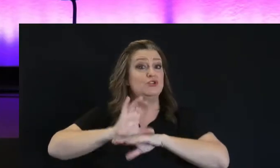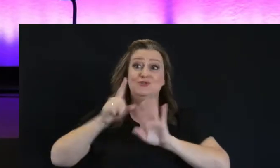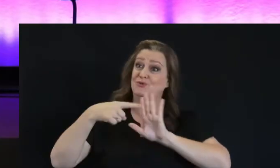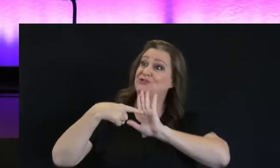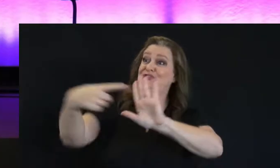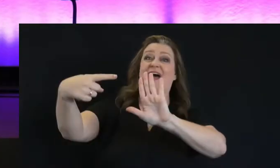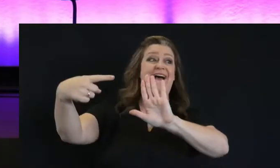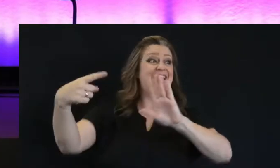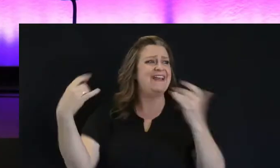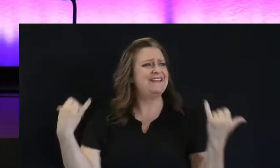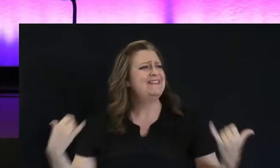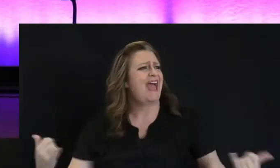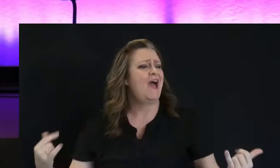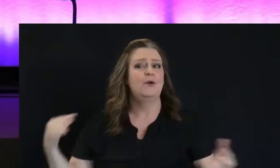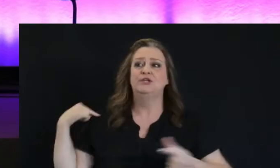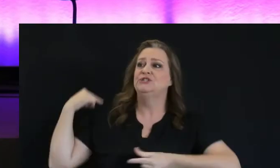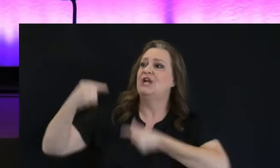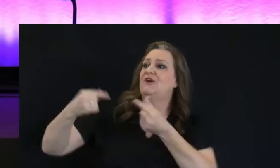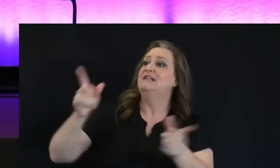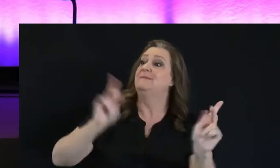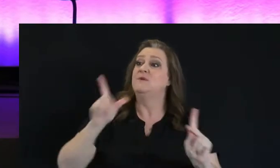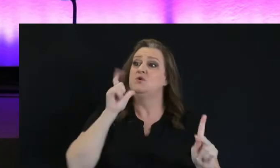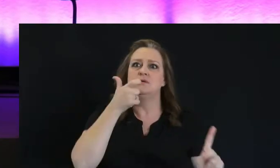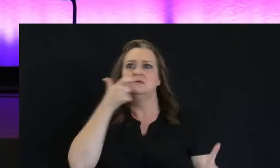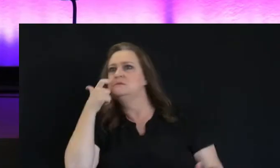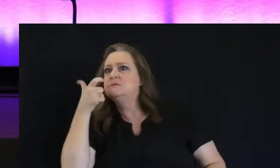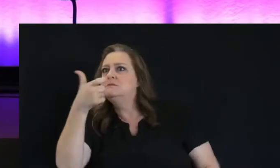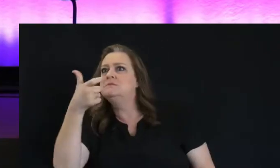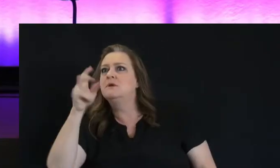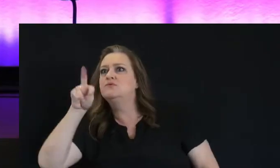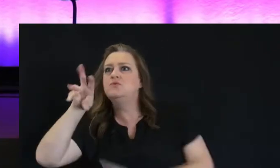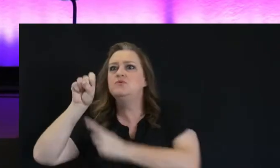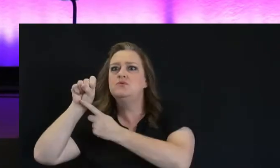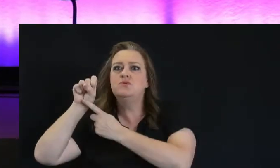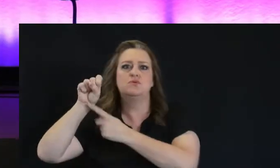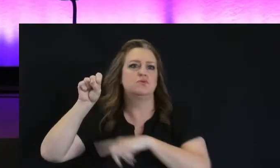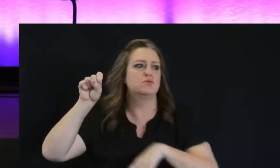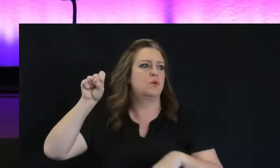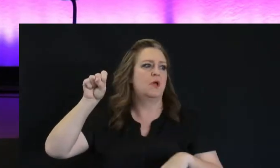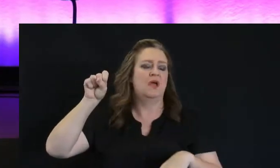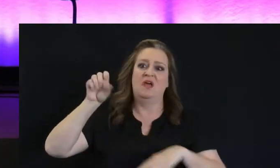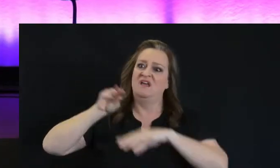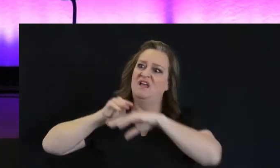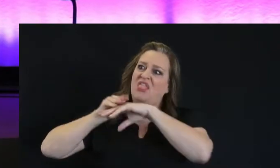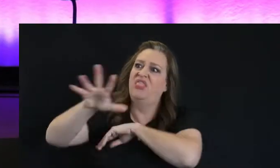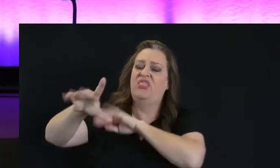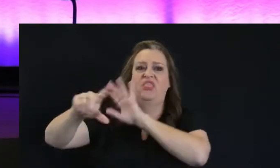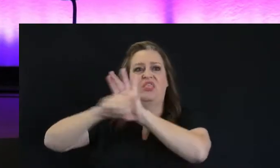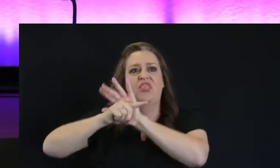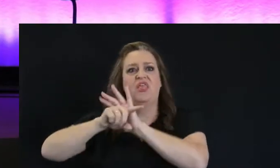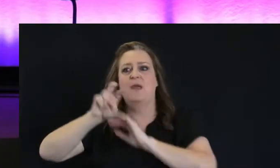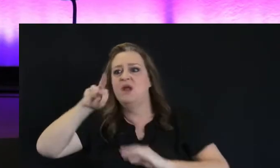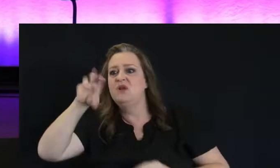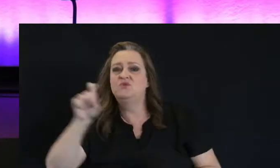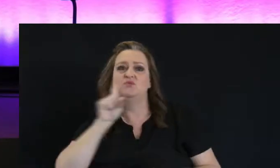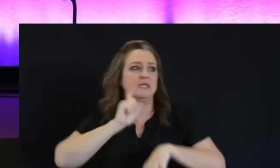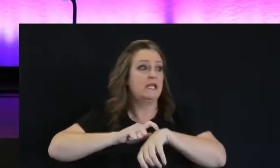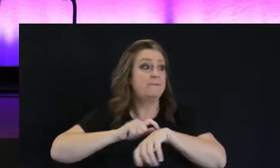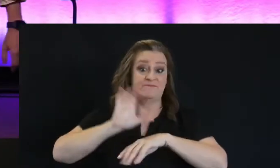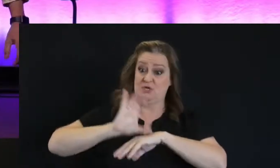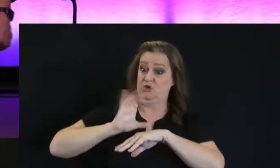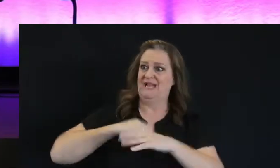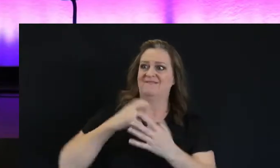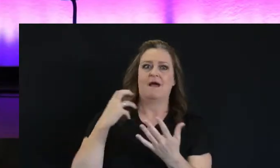now. In a generation of people that are addicted to news and are being affected by news in real time, the church has